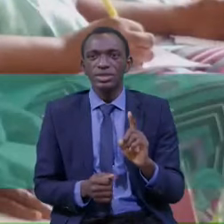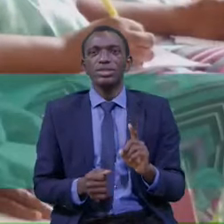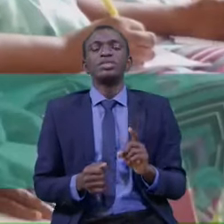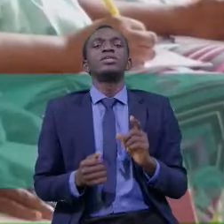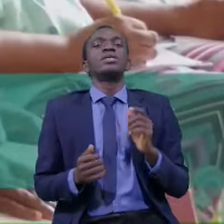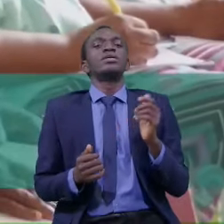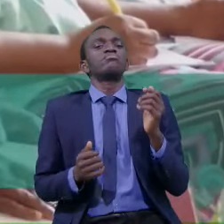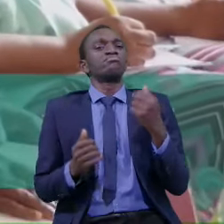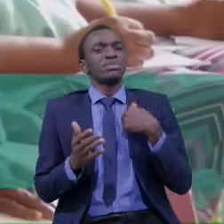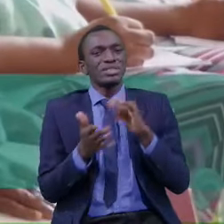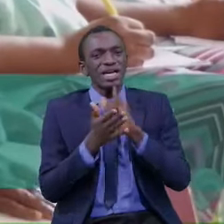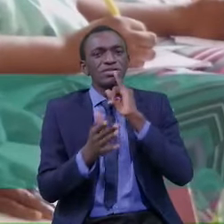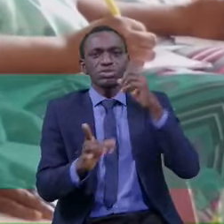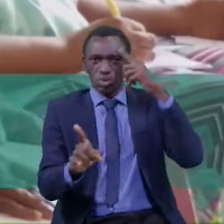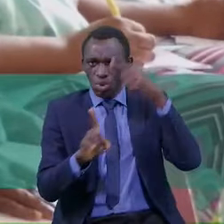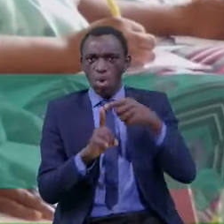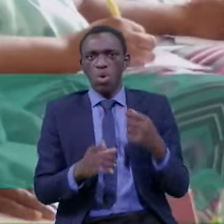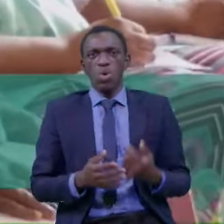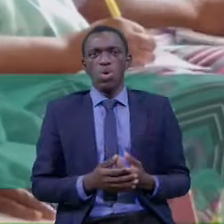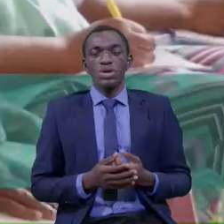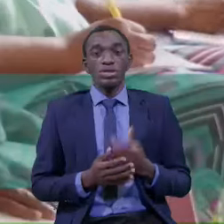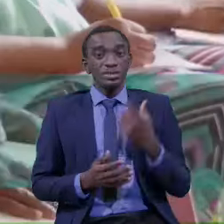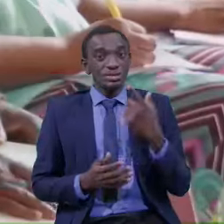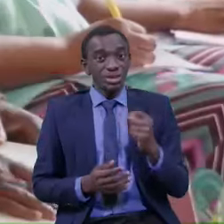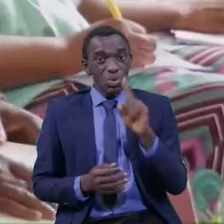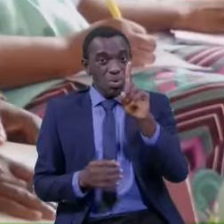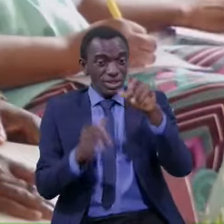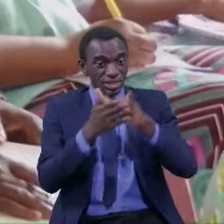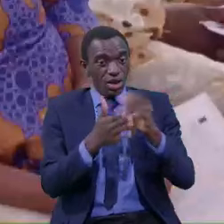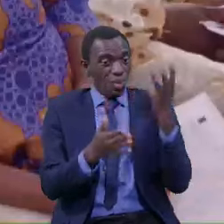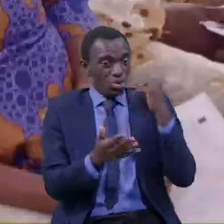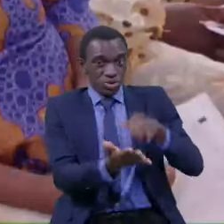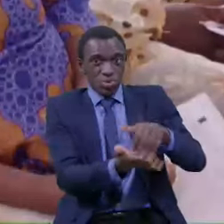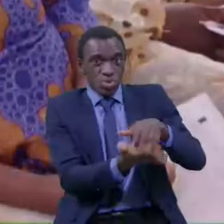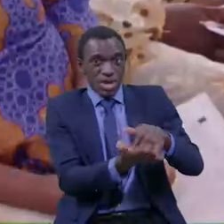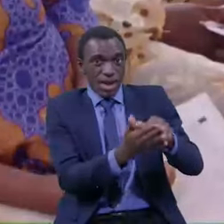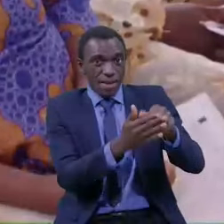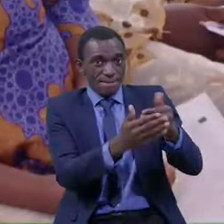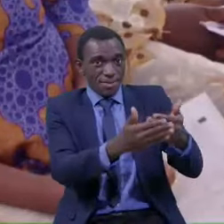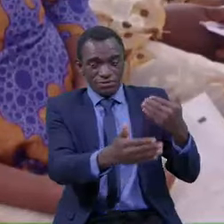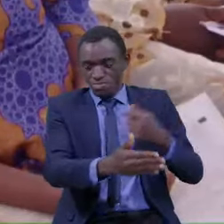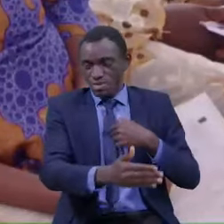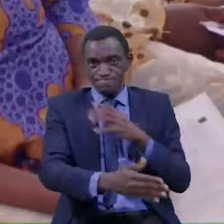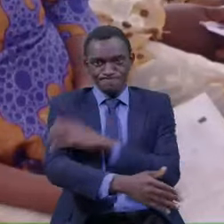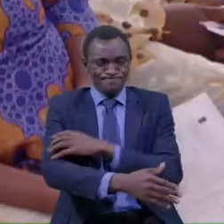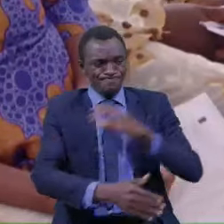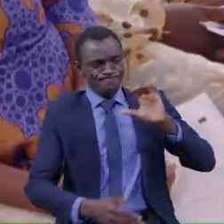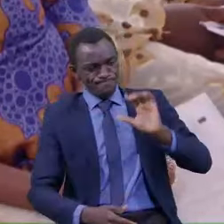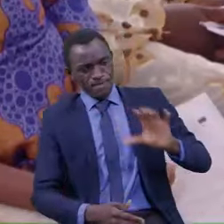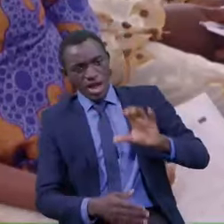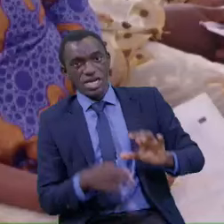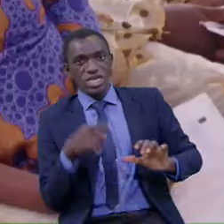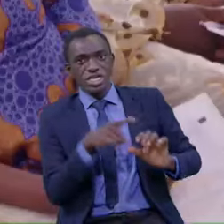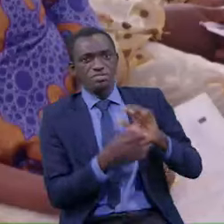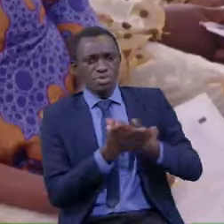energized anyone? The one that was weak before, suddenly he realizes, I can be strong in